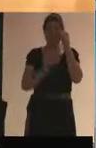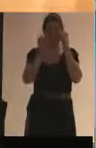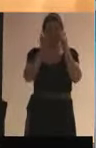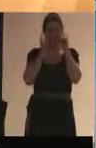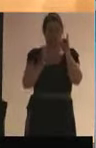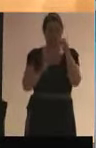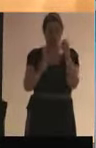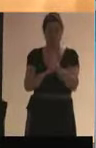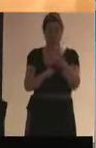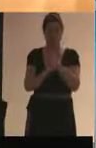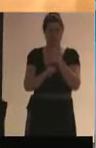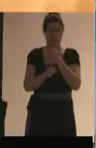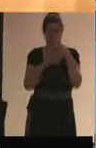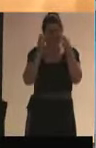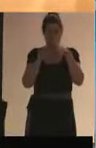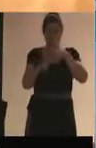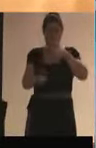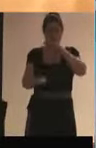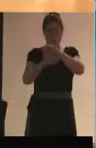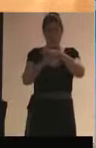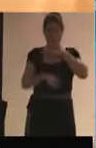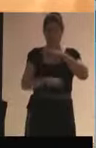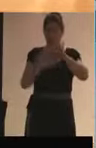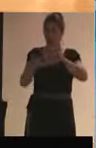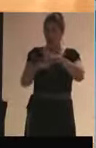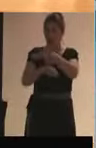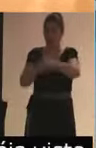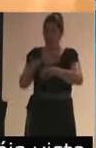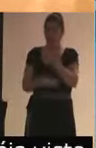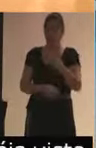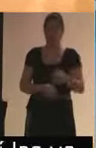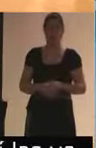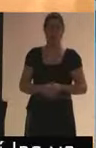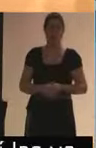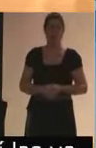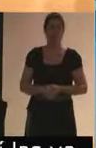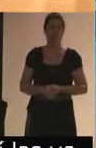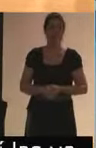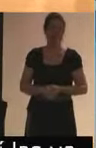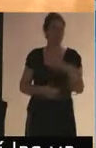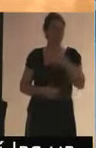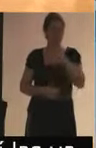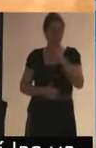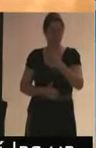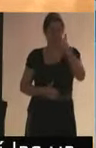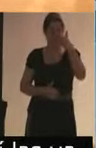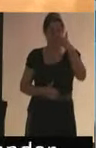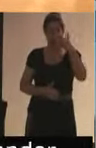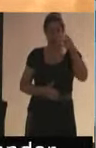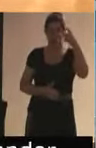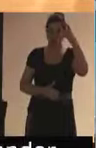With the difficulties that you've had, and I know that some tasks the children will learn,